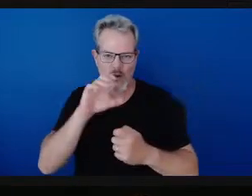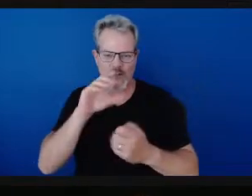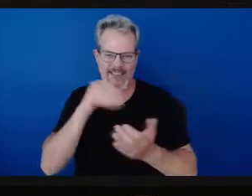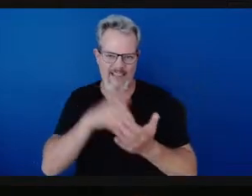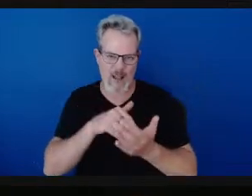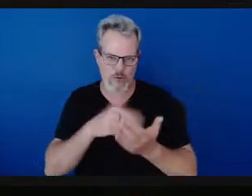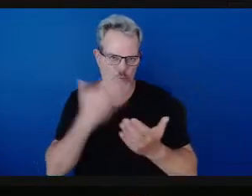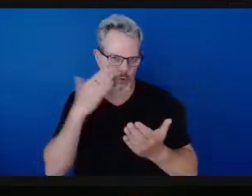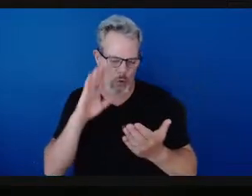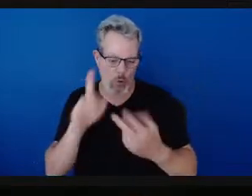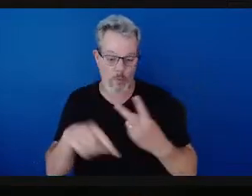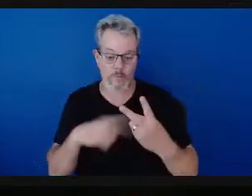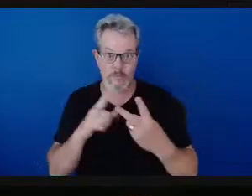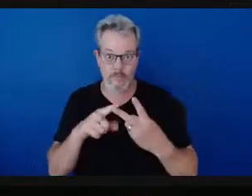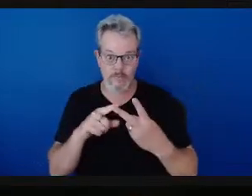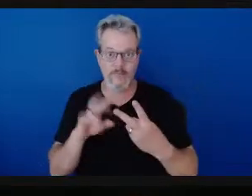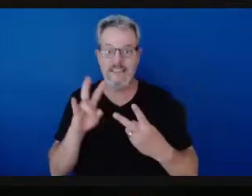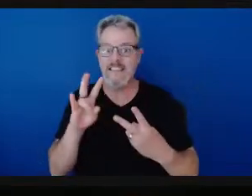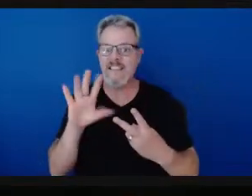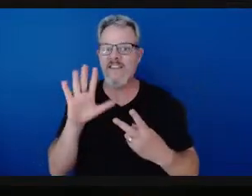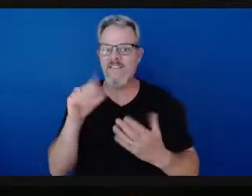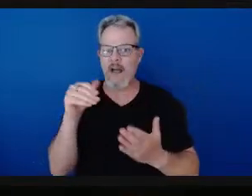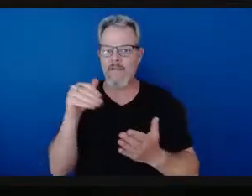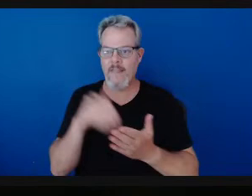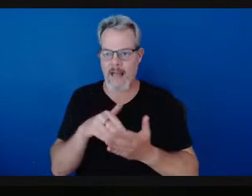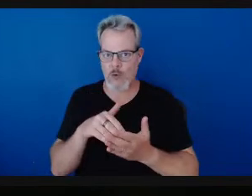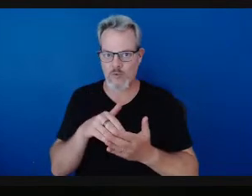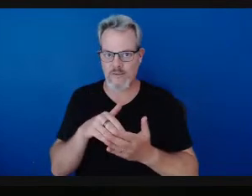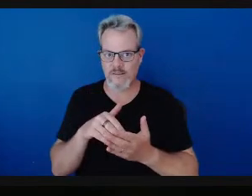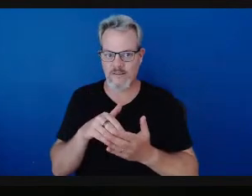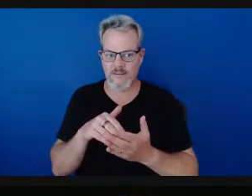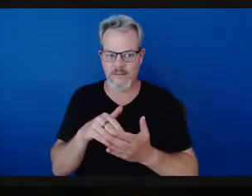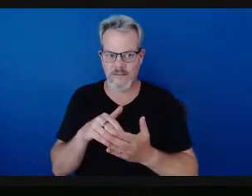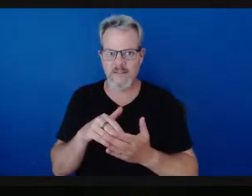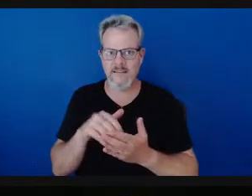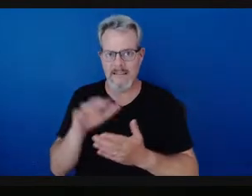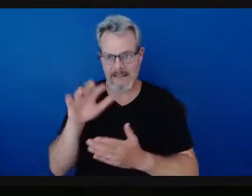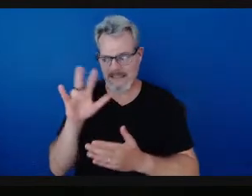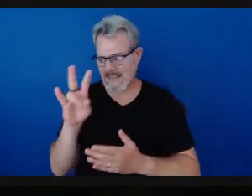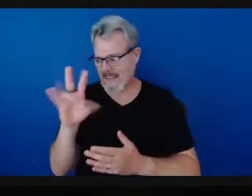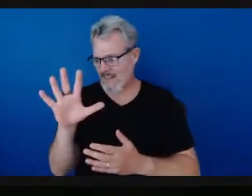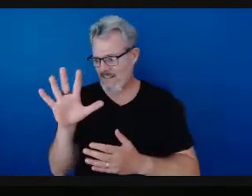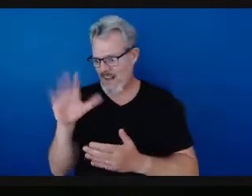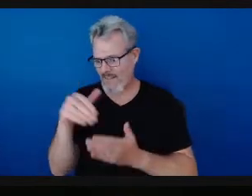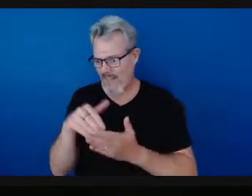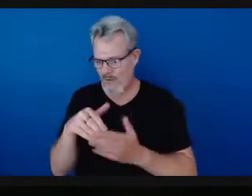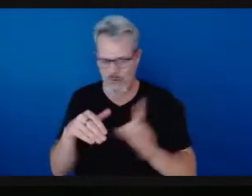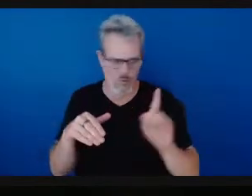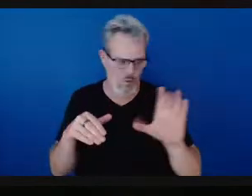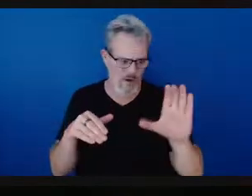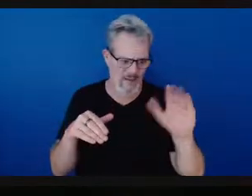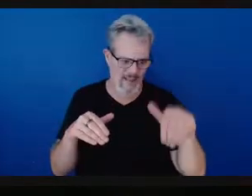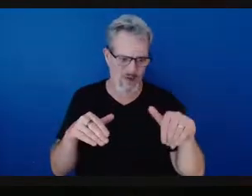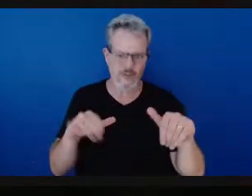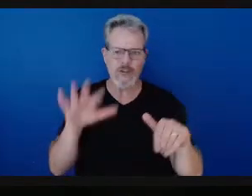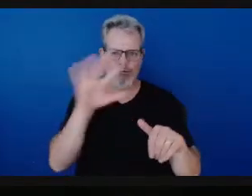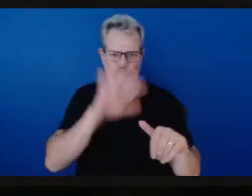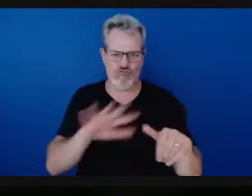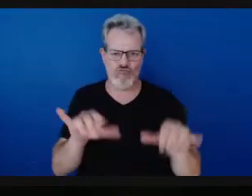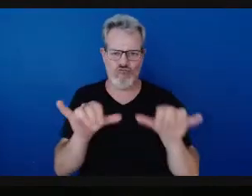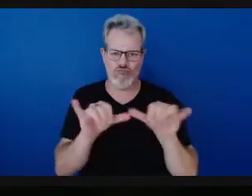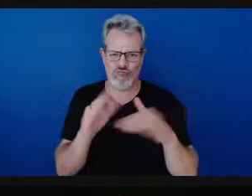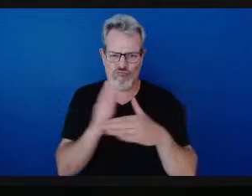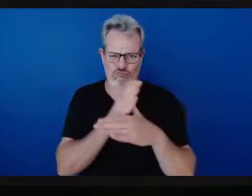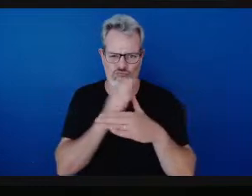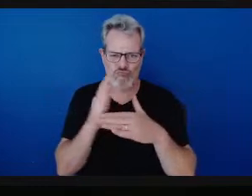eruption in changes. June was 75,000. 75,000 is about 100,000. It could be exactly the same as June. So we can't tell now if it's more than